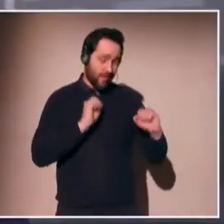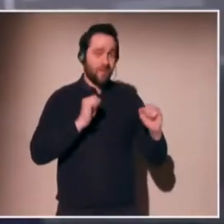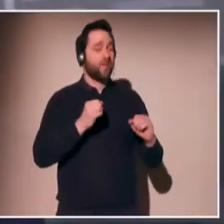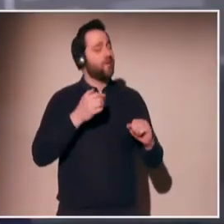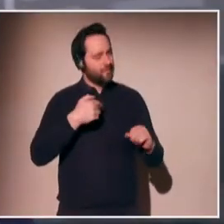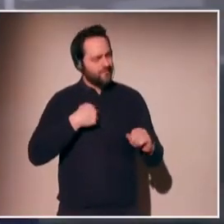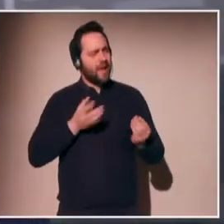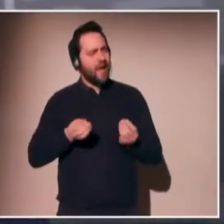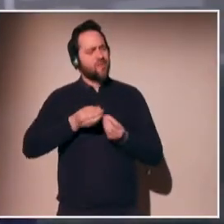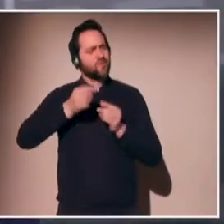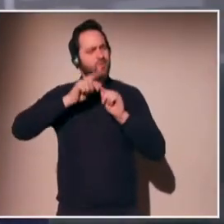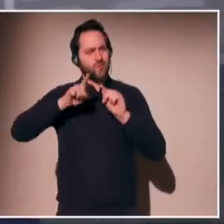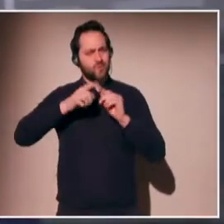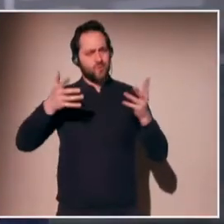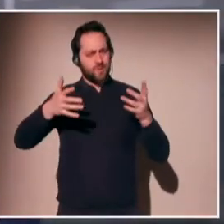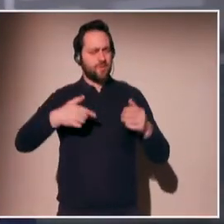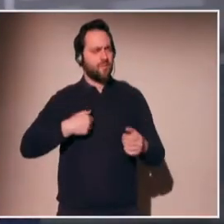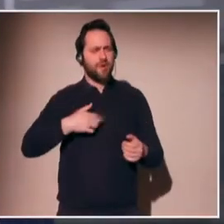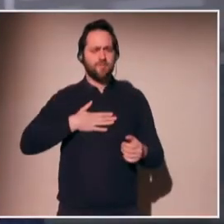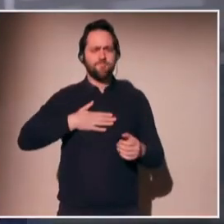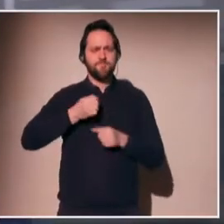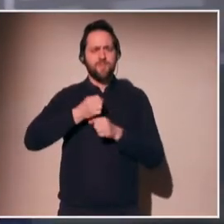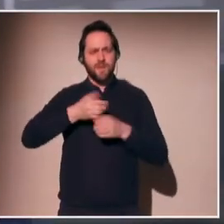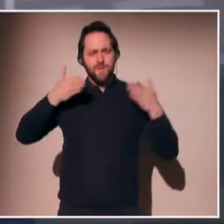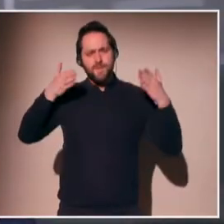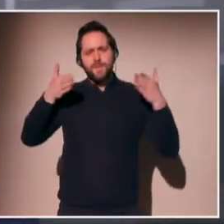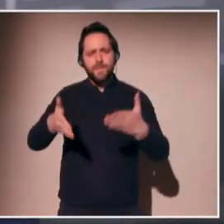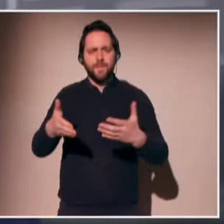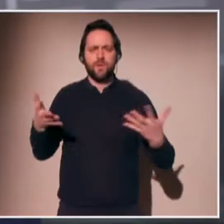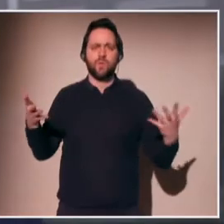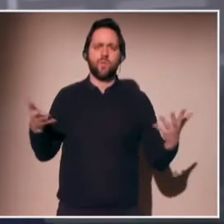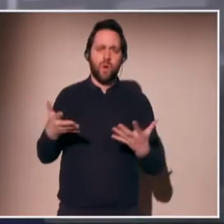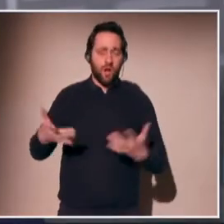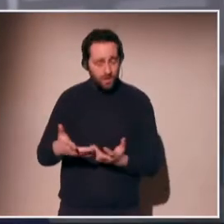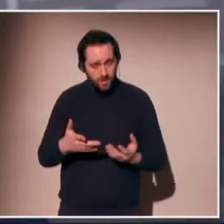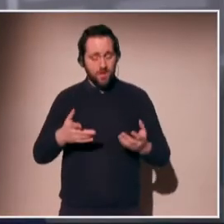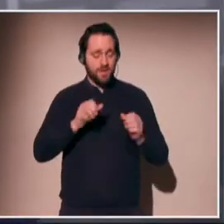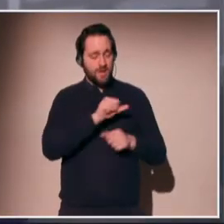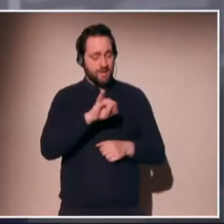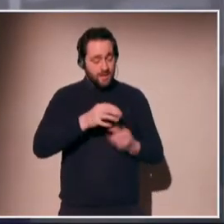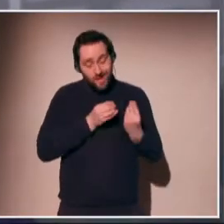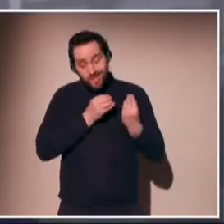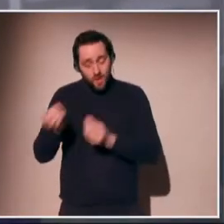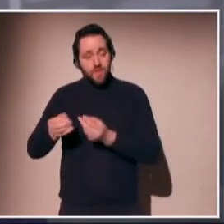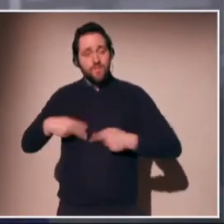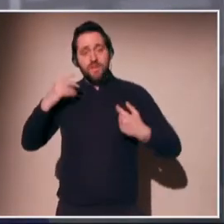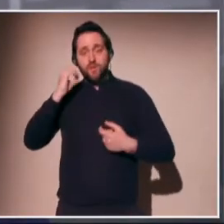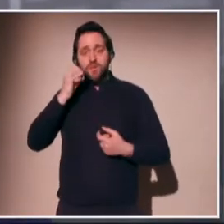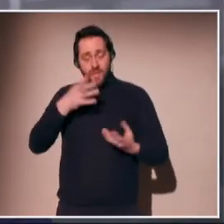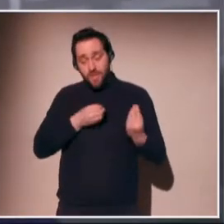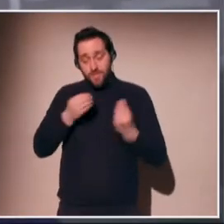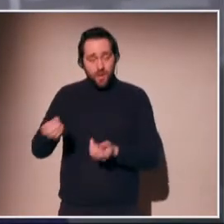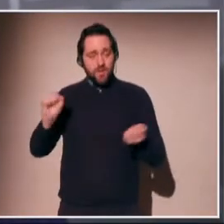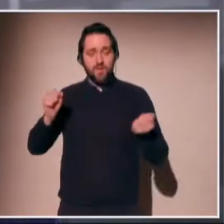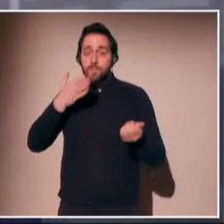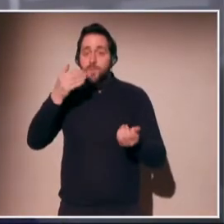delivery daily because I'm a startup and a company. I really like to define AI as